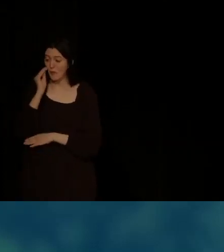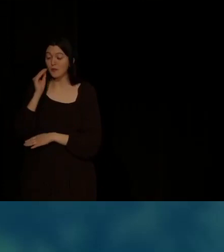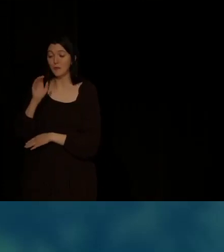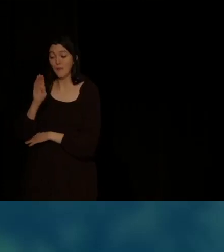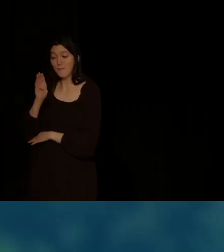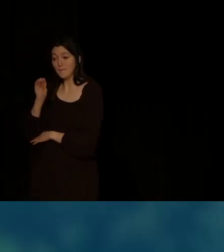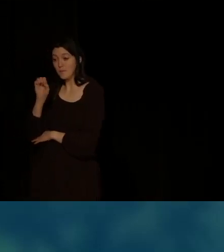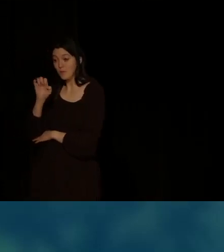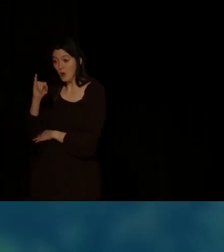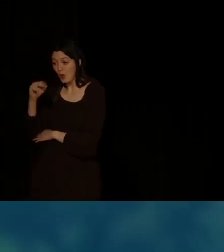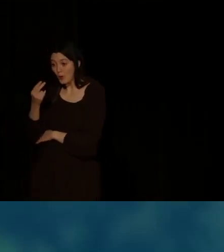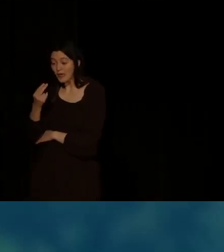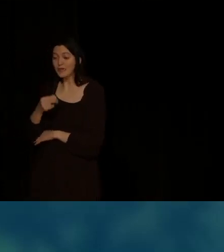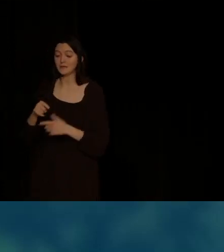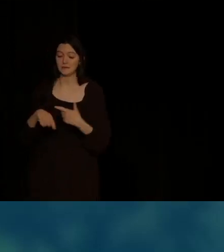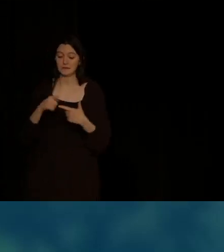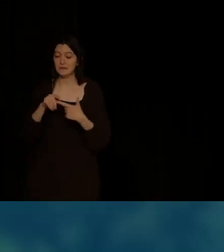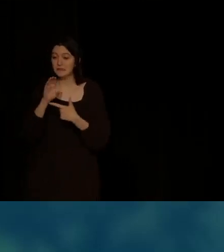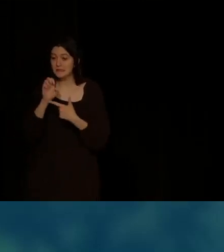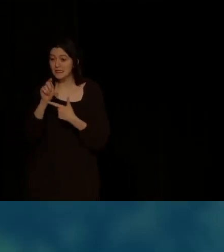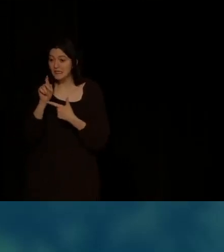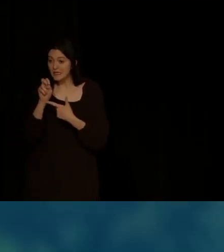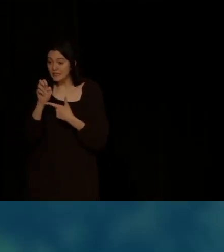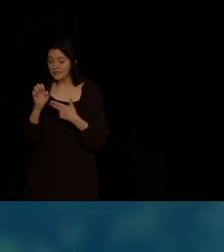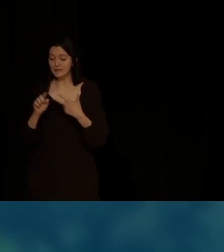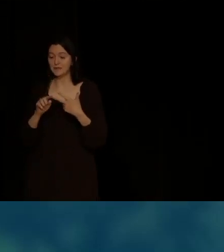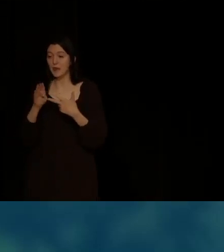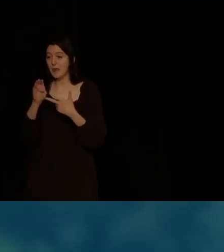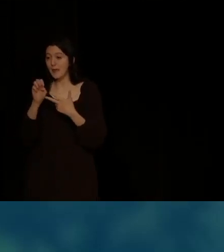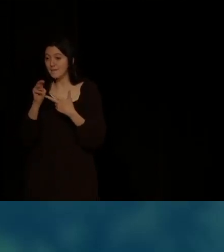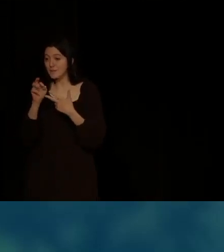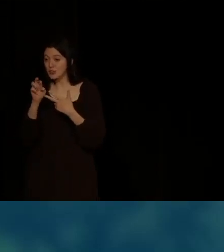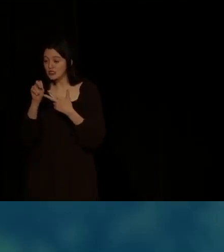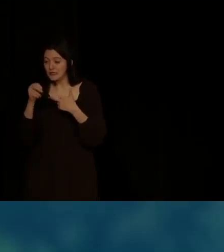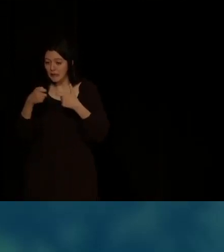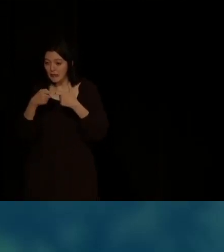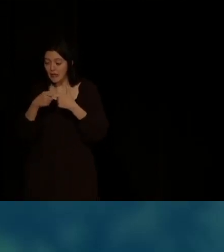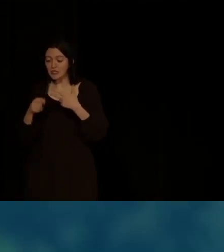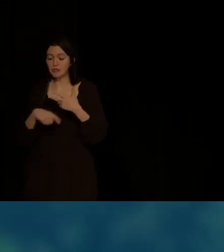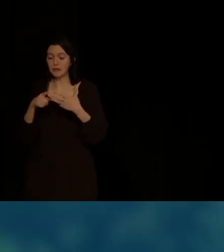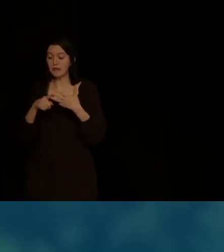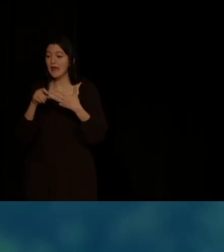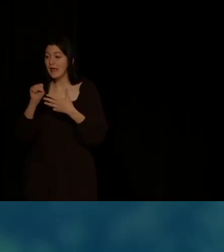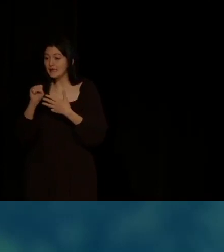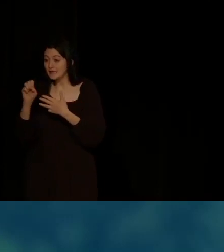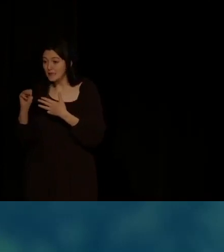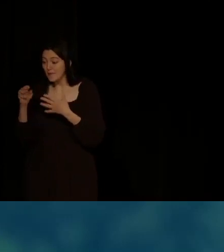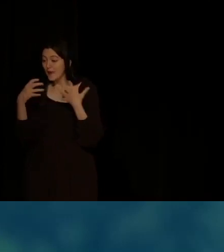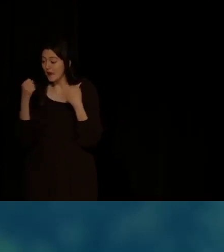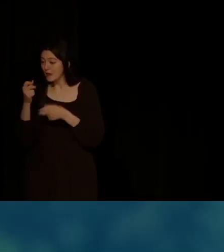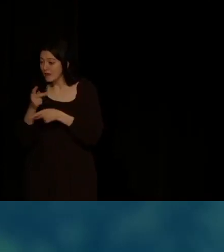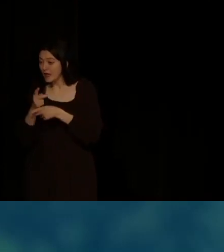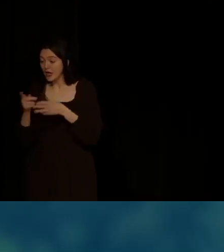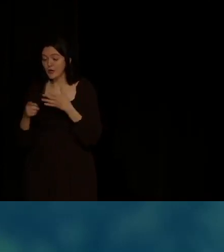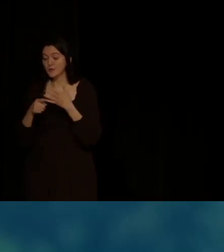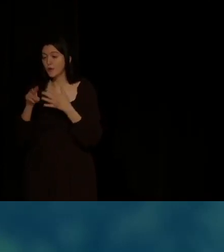Boeing, Centene, Emerson Electric Enterprise, SSM Healthcare, and Worldwide